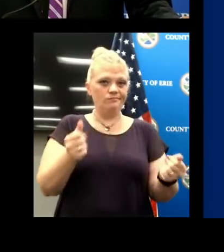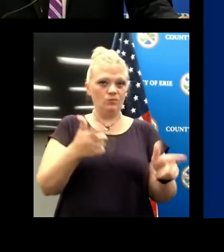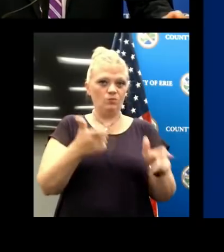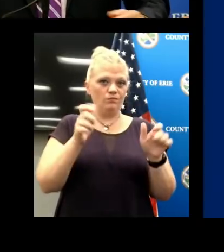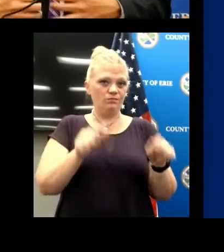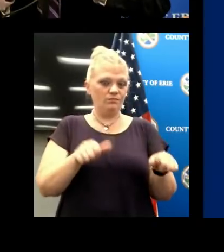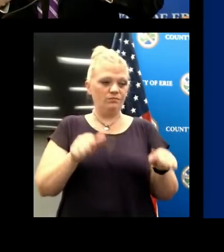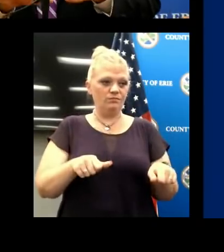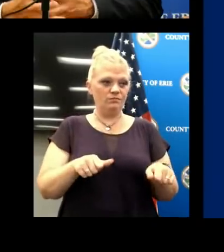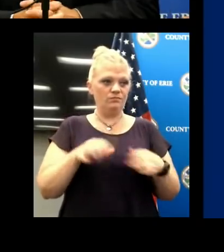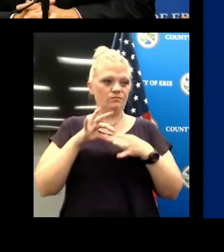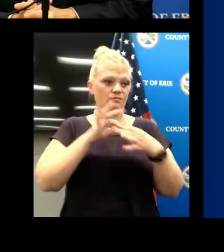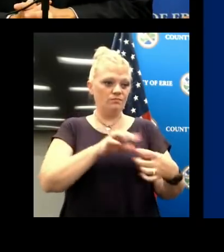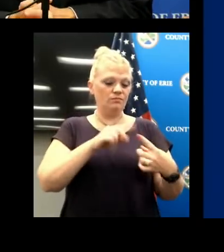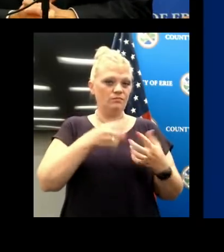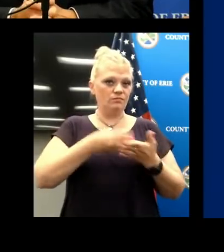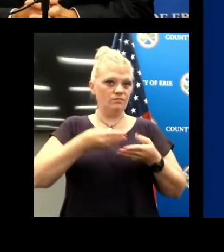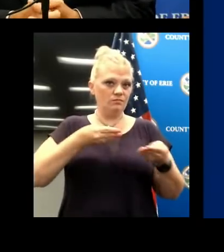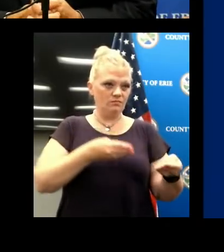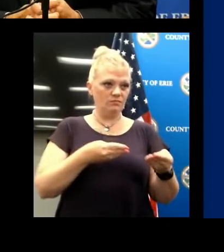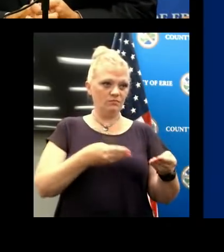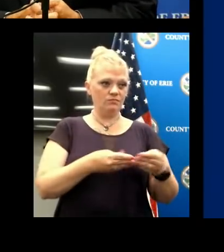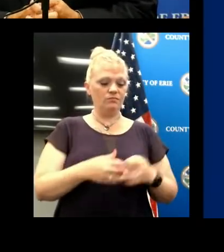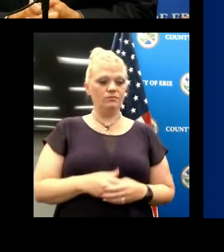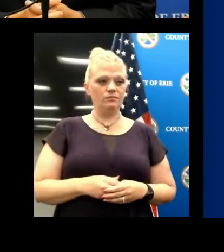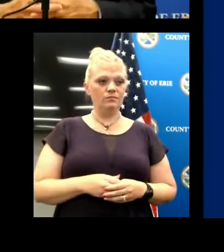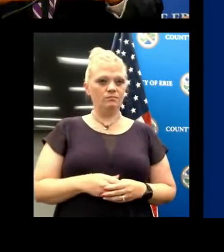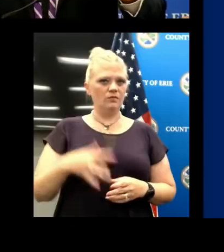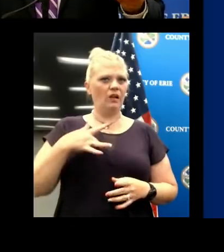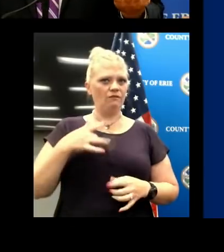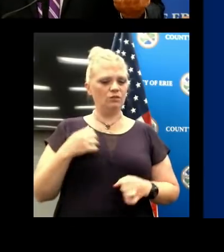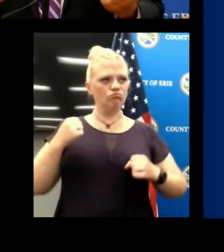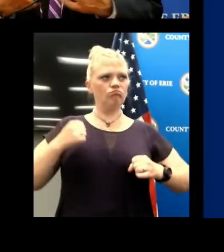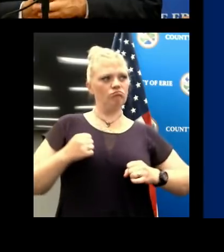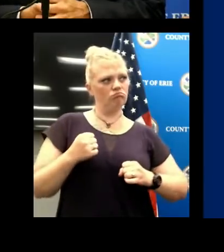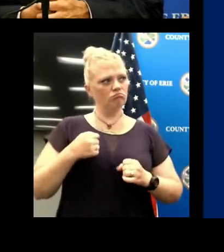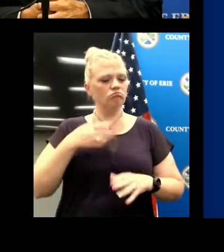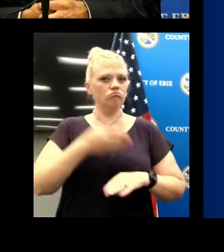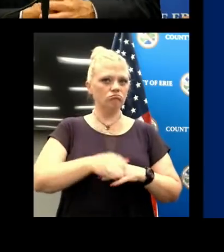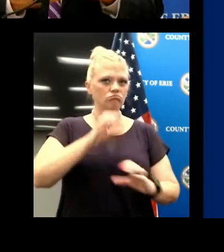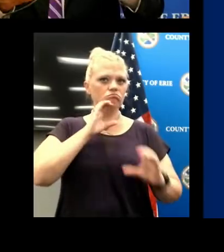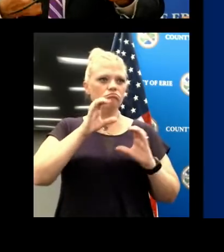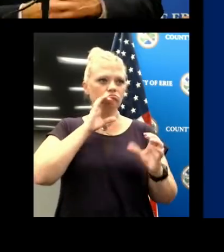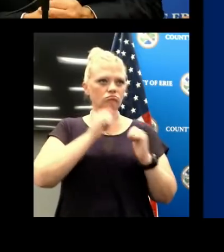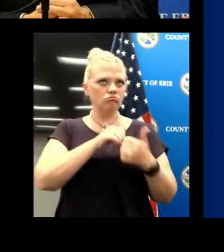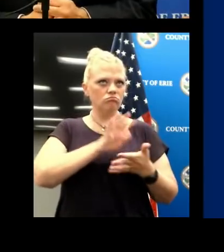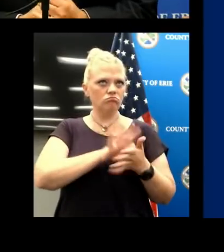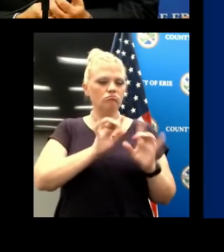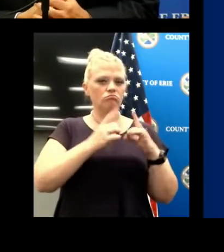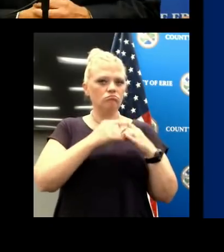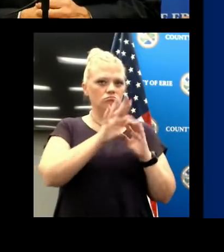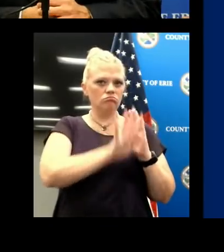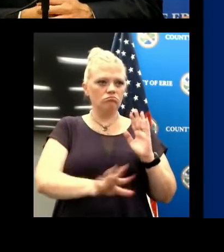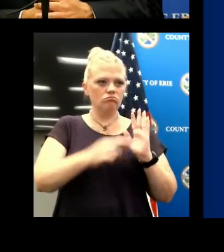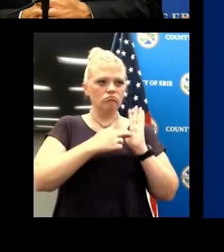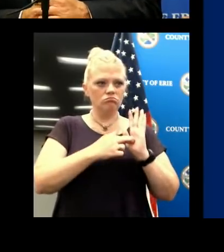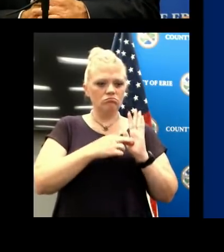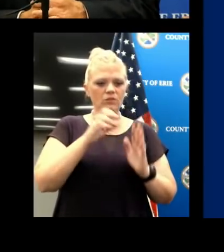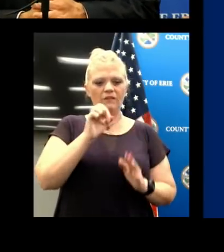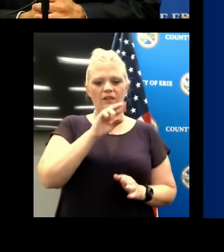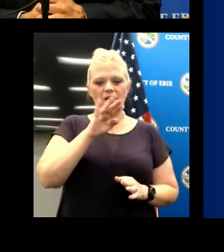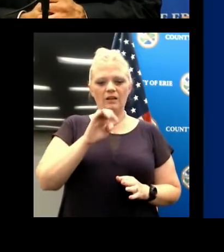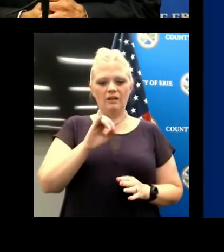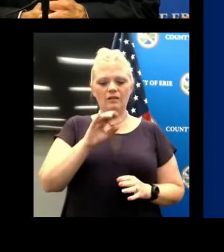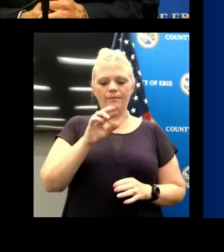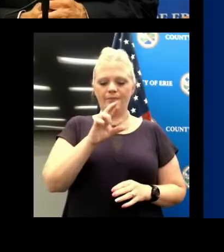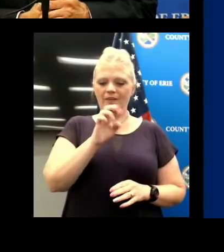as possible with regards to the funding. I feel very confident after conversations I had with school districts and the representatives of Erie 1 and Erie 2